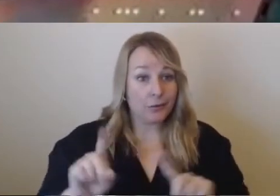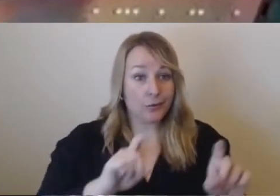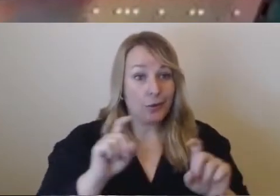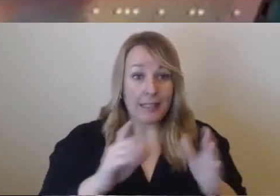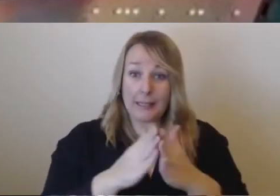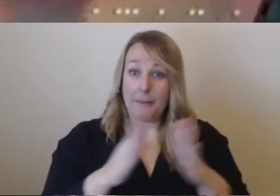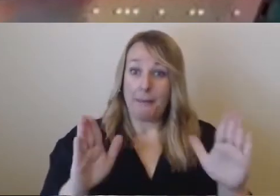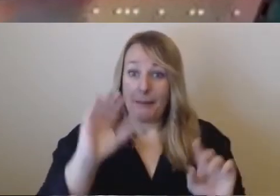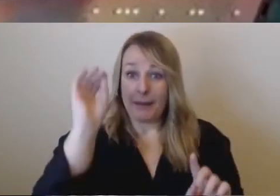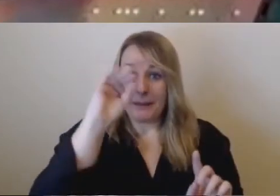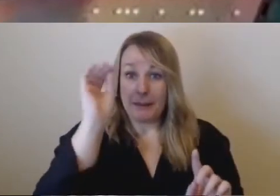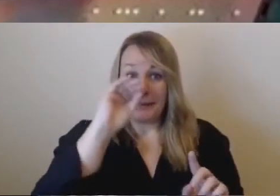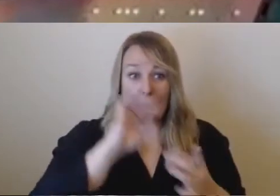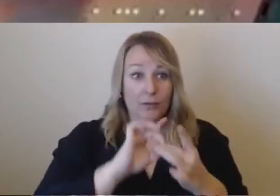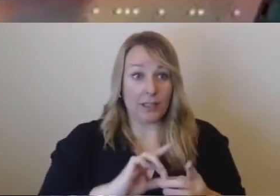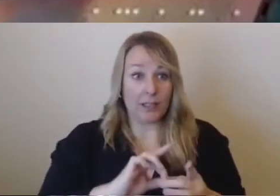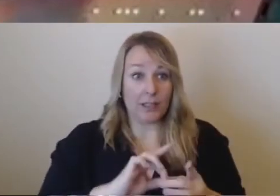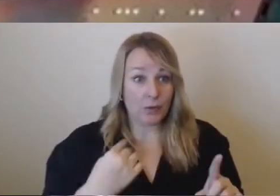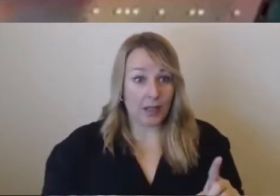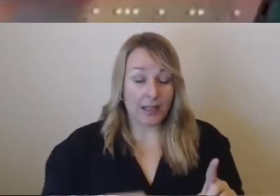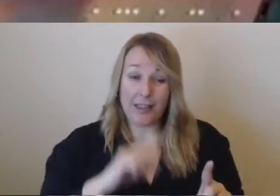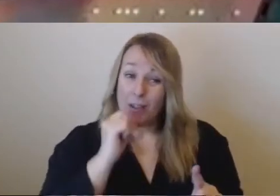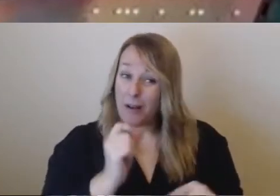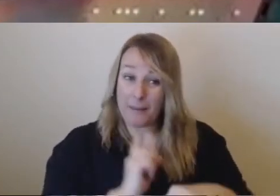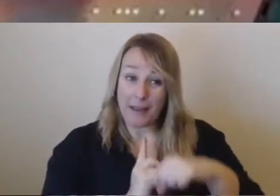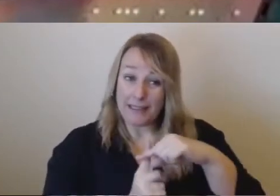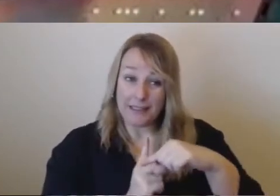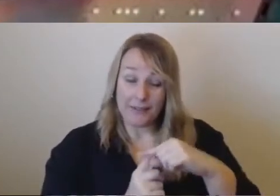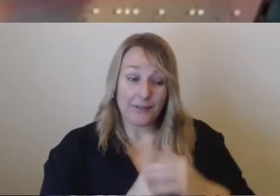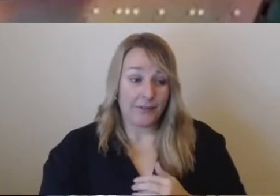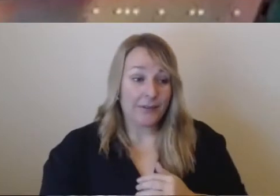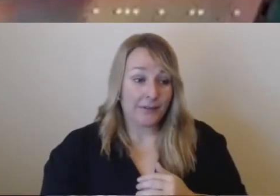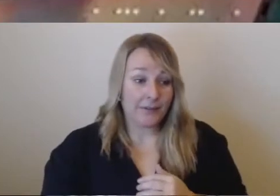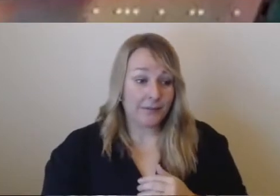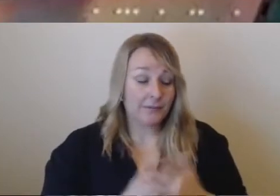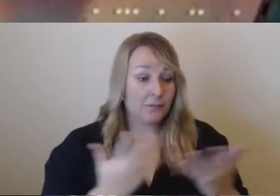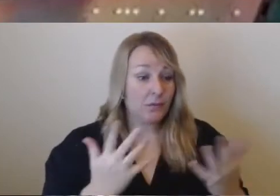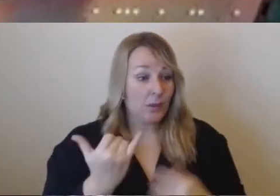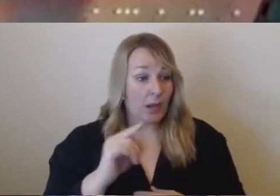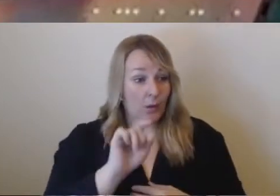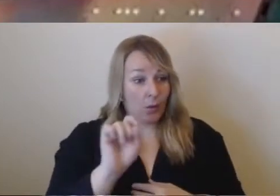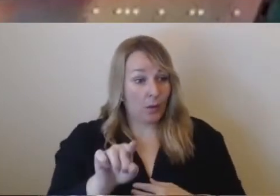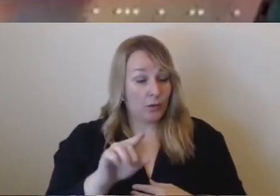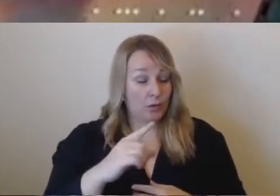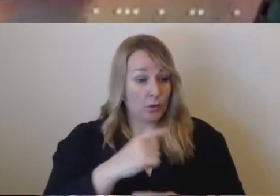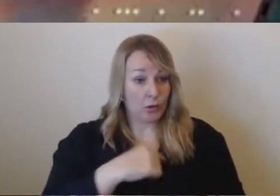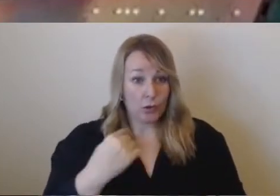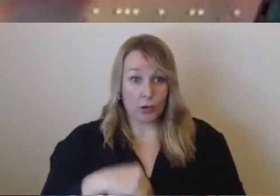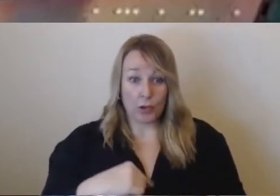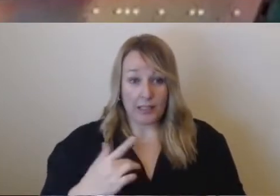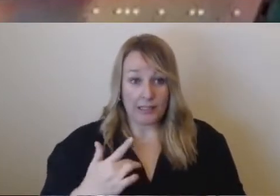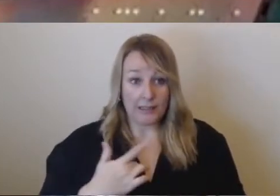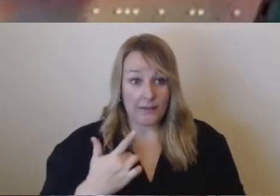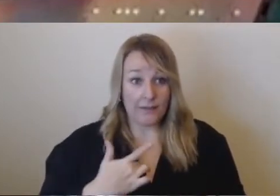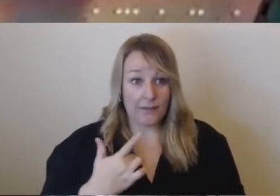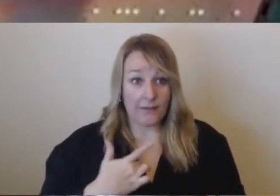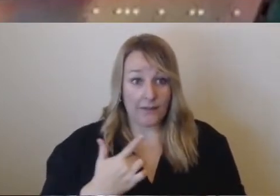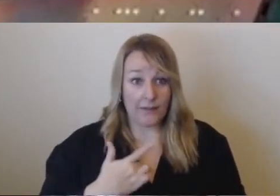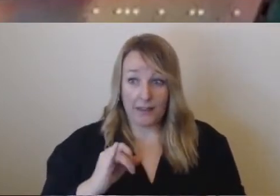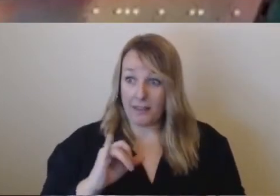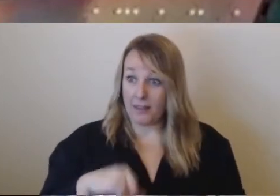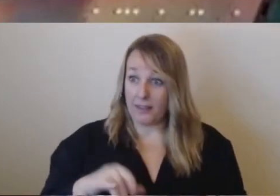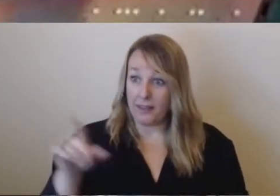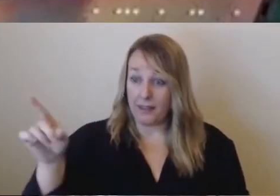about China, they're not very favorable. And so I guess the question is, do the Chinese think that this coerciveness